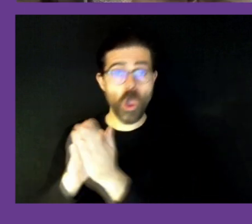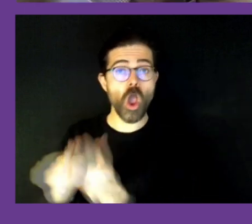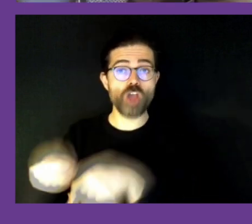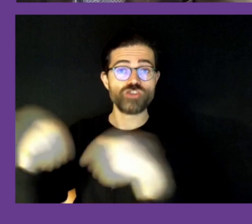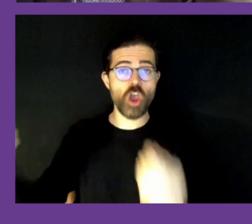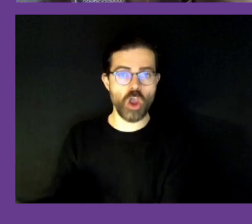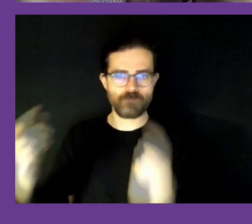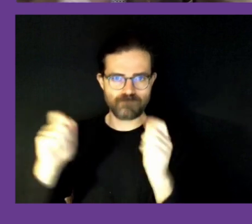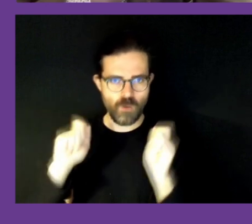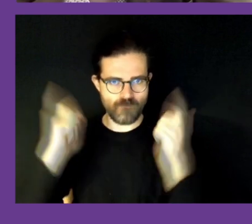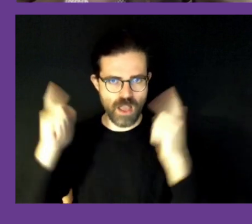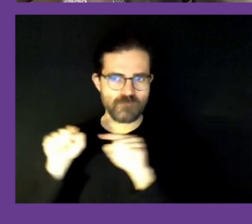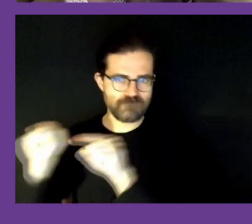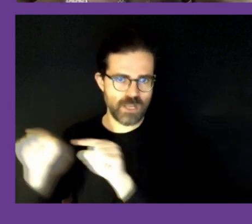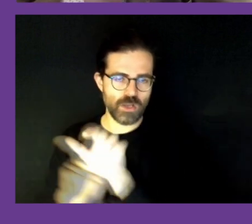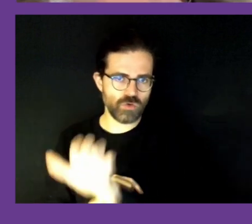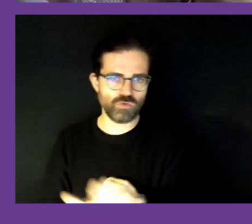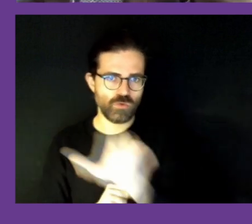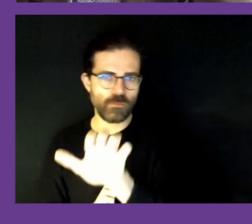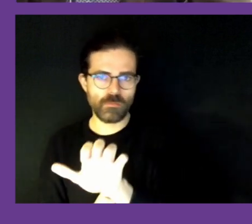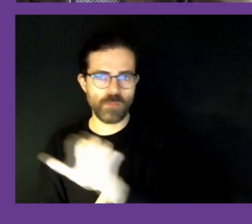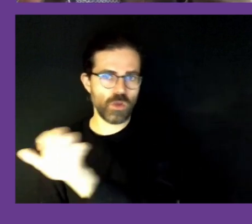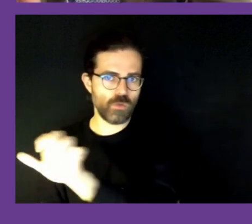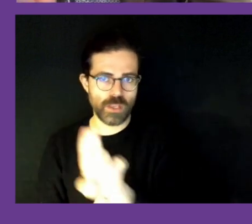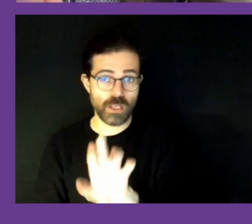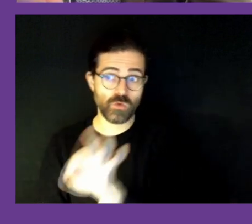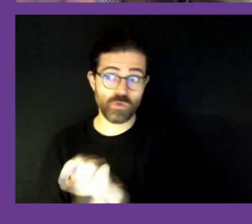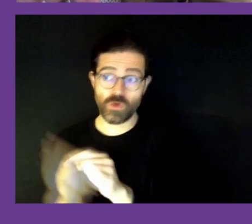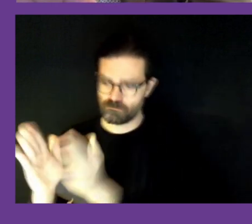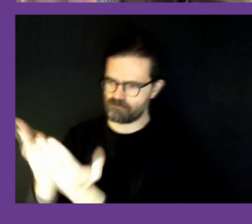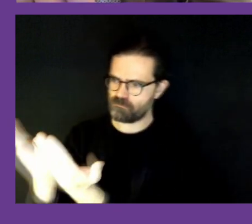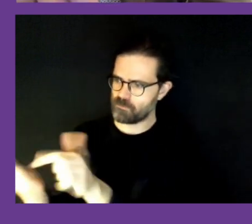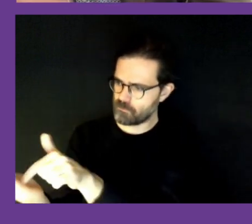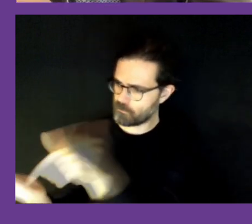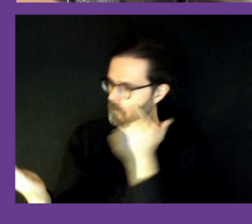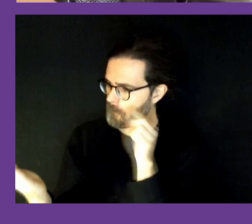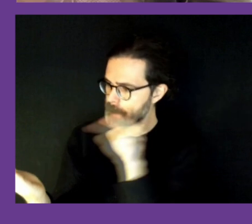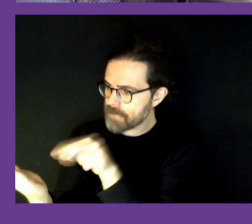Union, from that moment, if